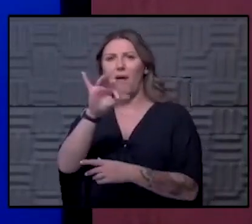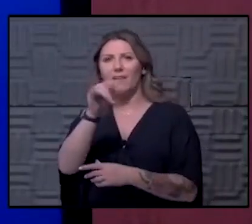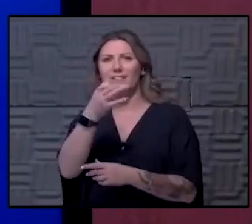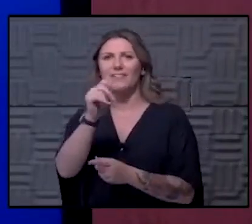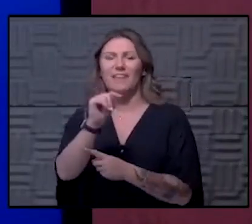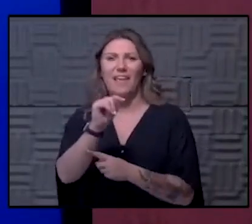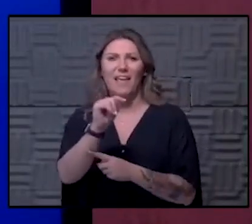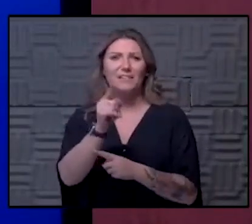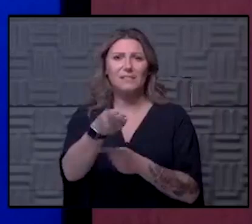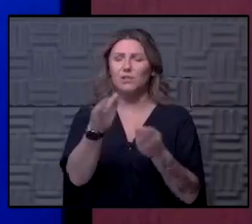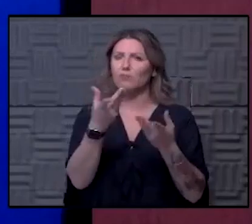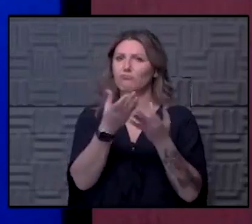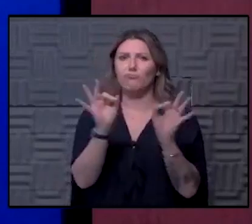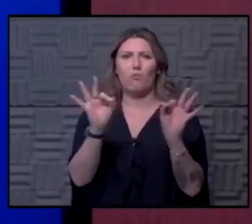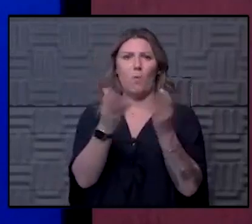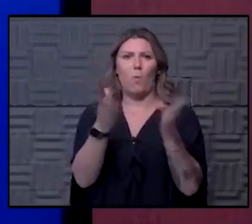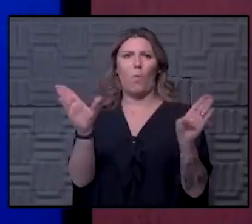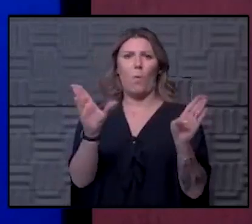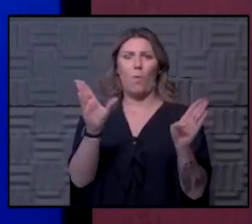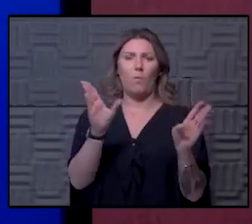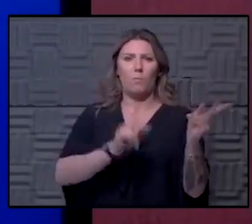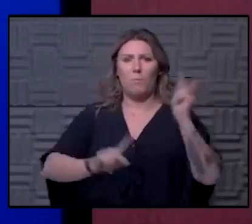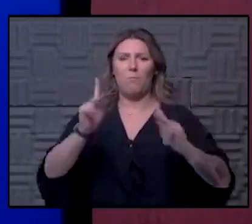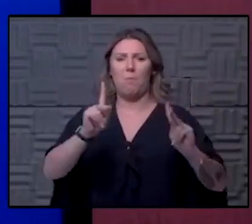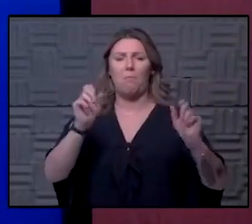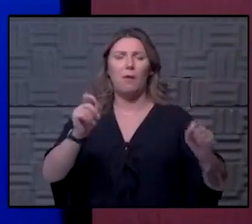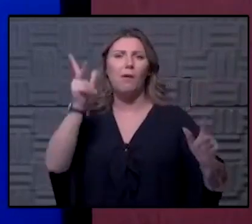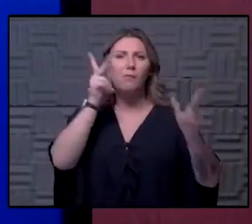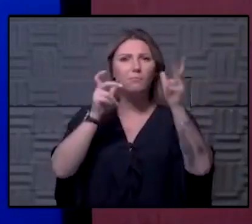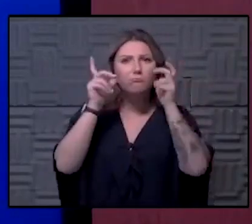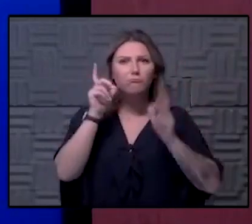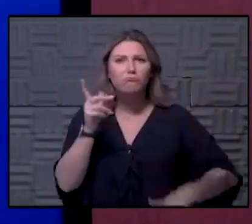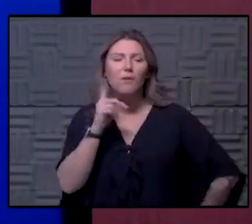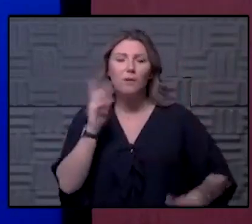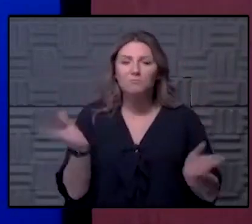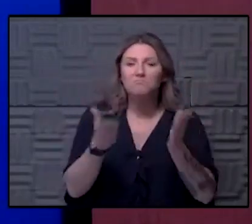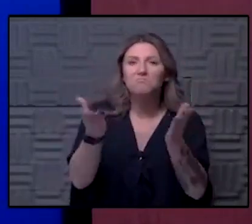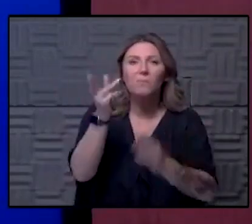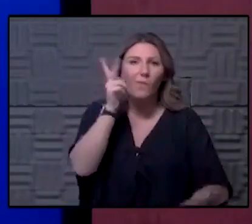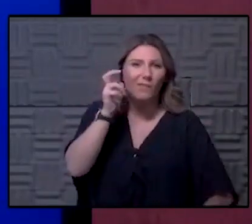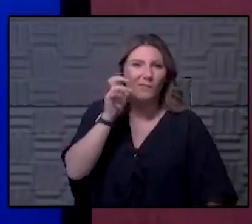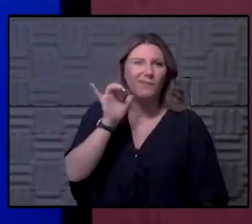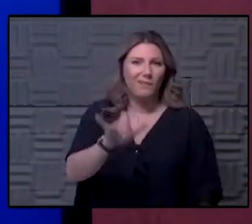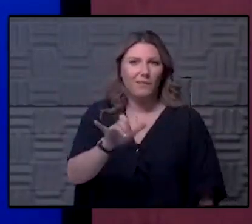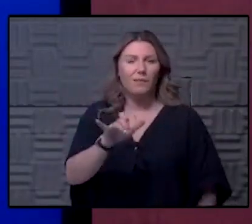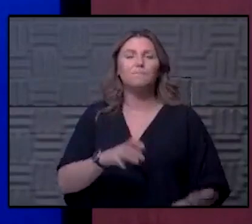coronavirus are free and open to the public. And they're actually, they're meant for the public. And so I would encourage people to listen. But